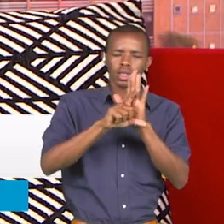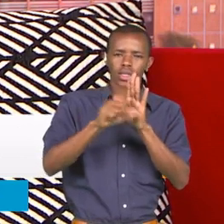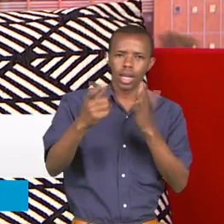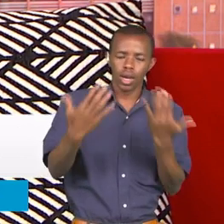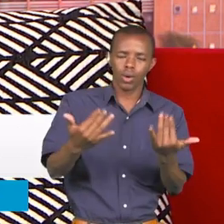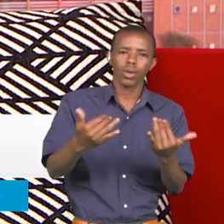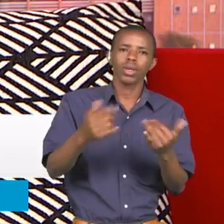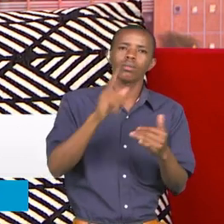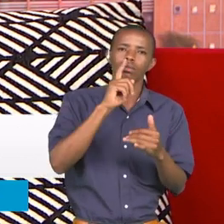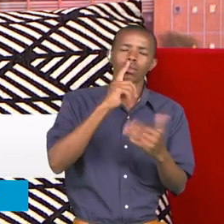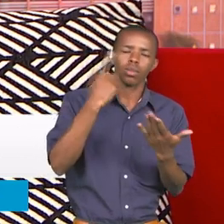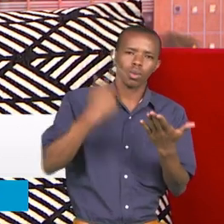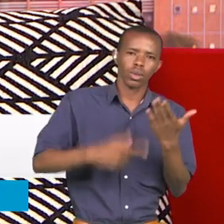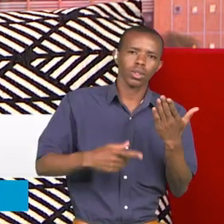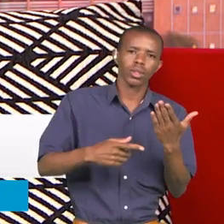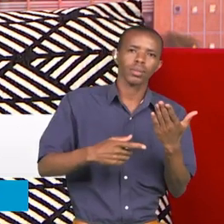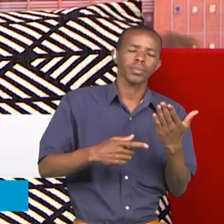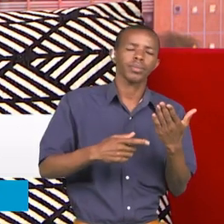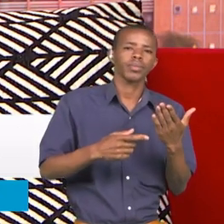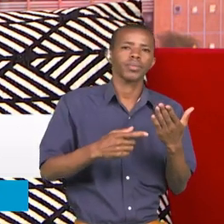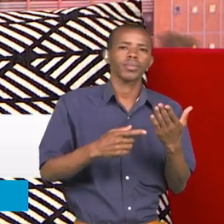extent, there are certain